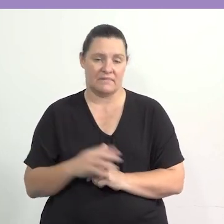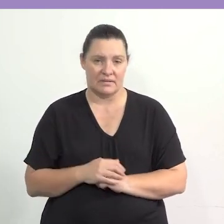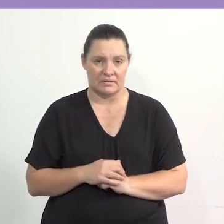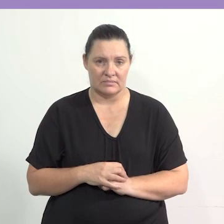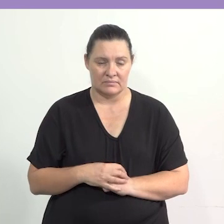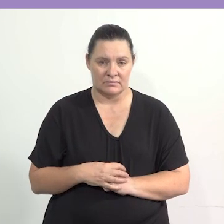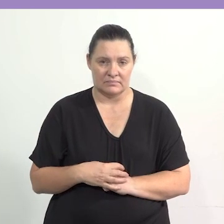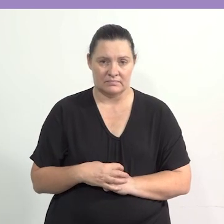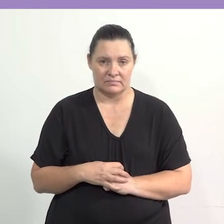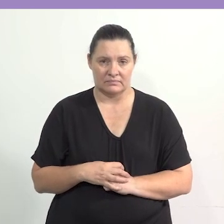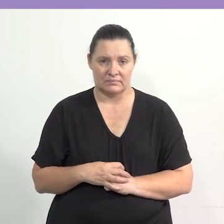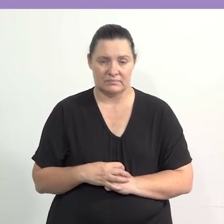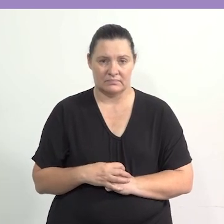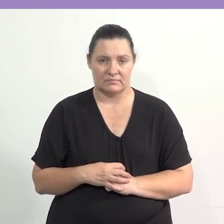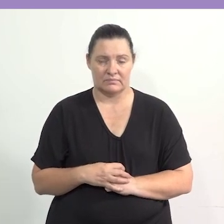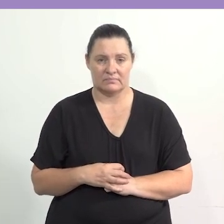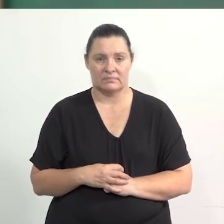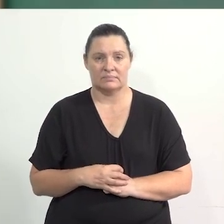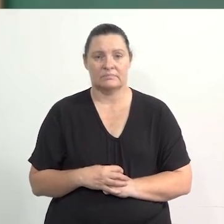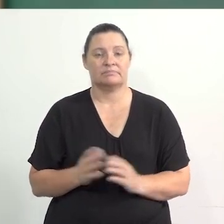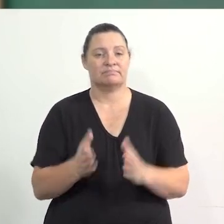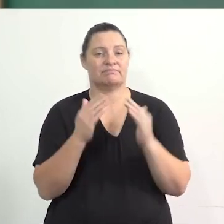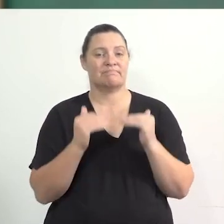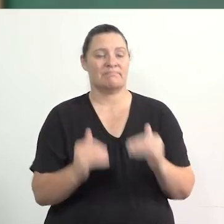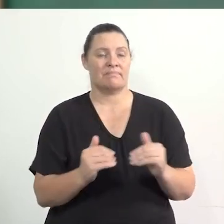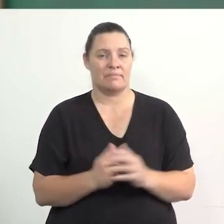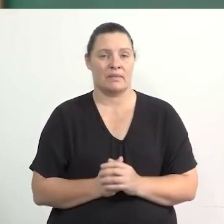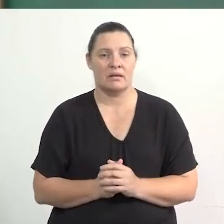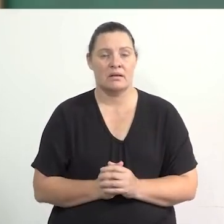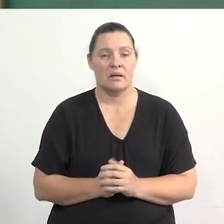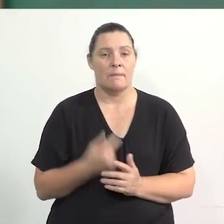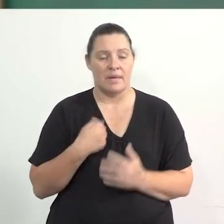answer of 5. Let's move on to the next one.